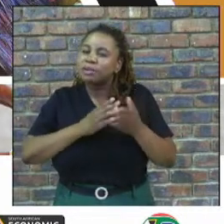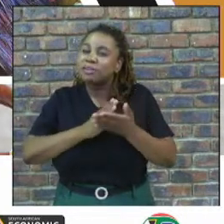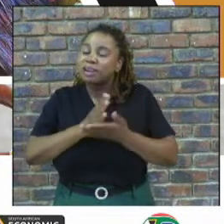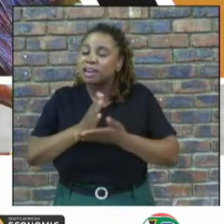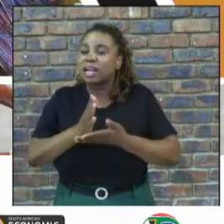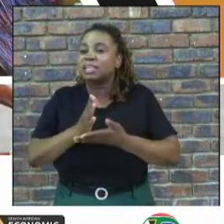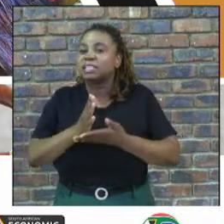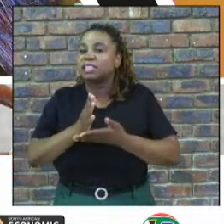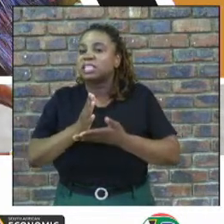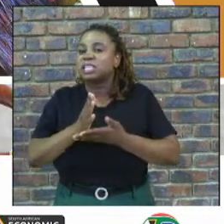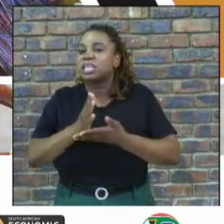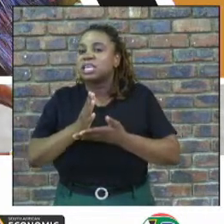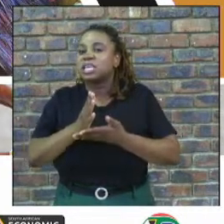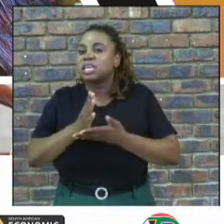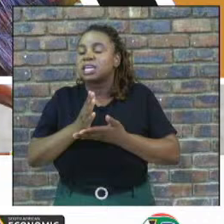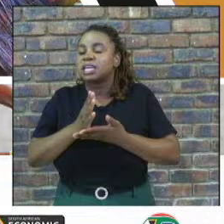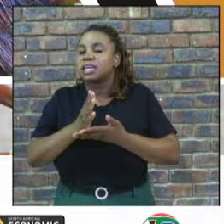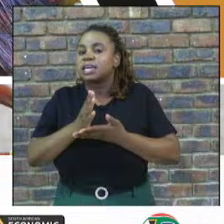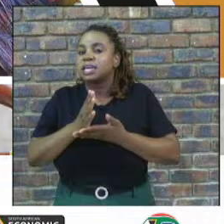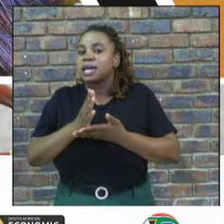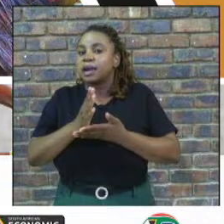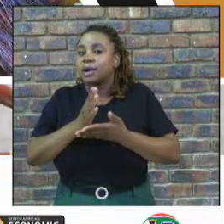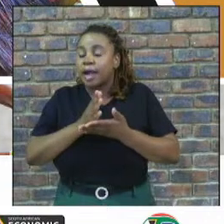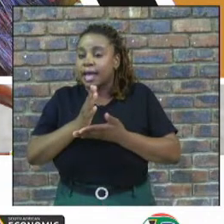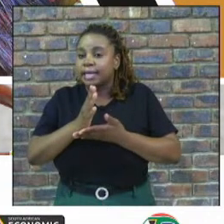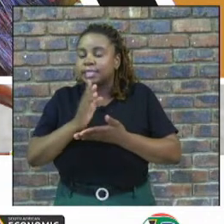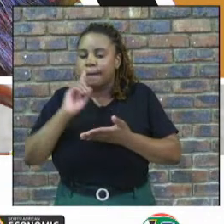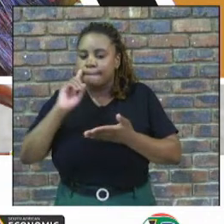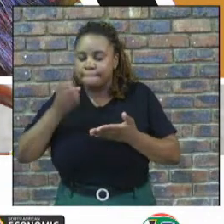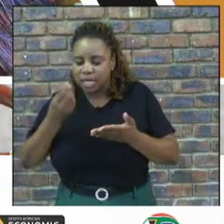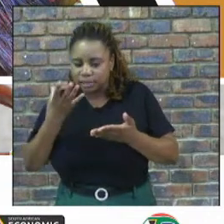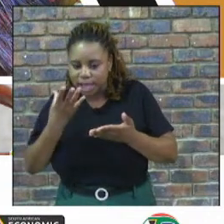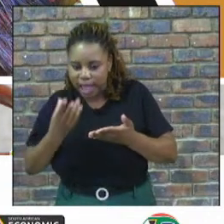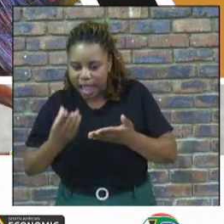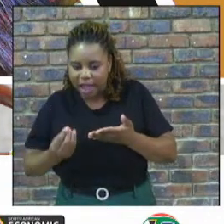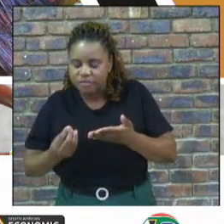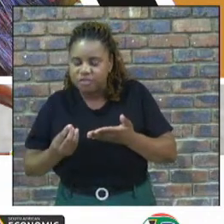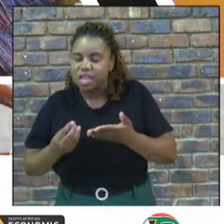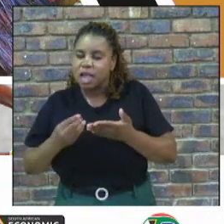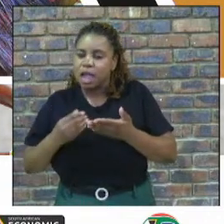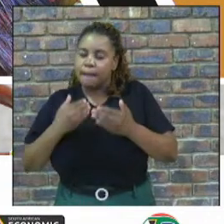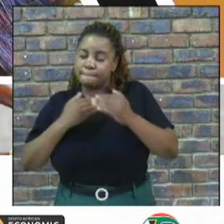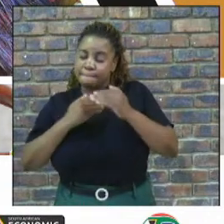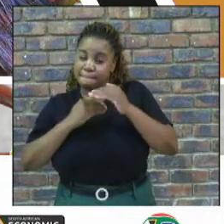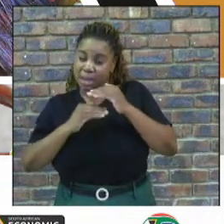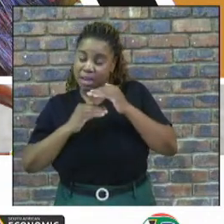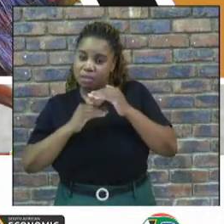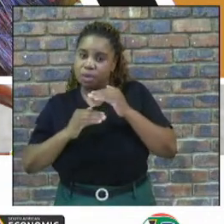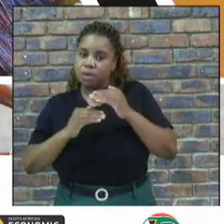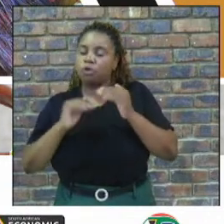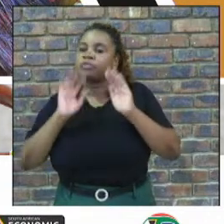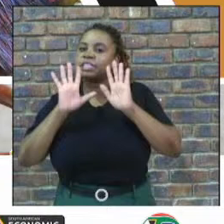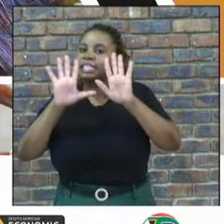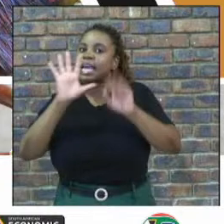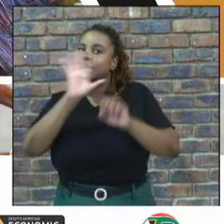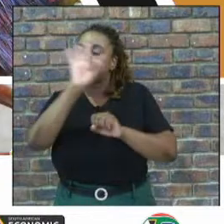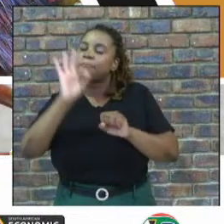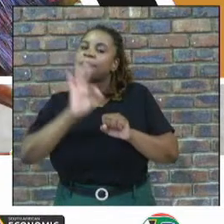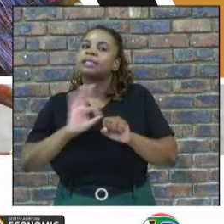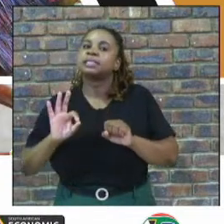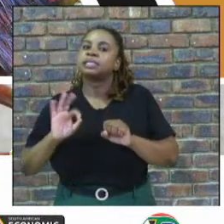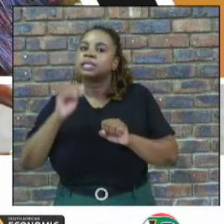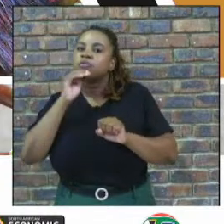10% black participation, meaning that that petroleum right, it must ensure that at least the minimum